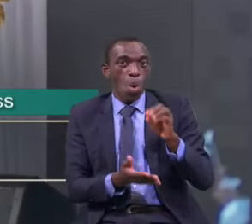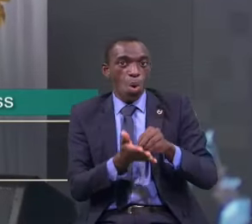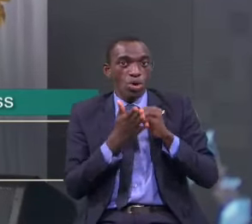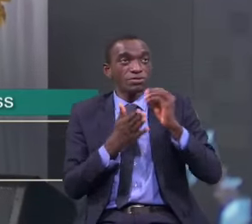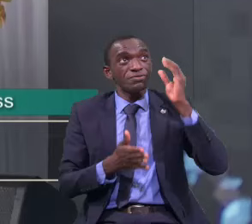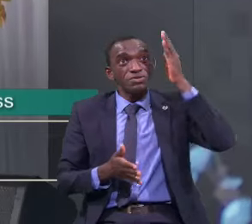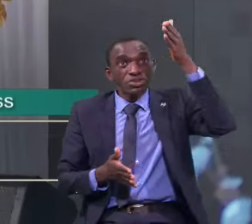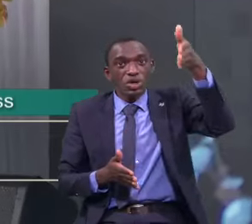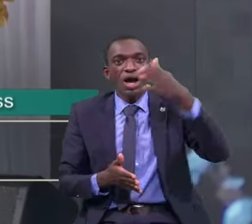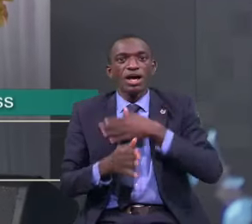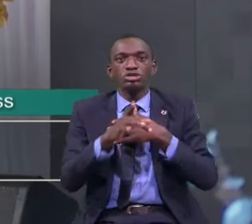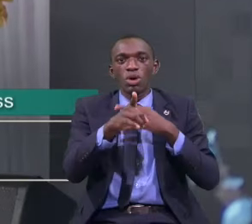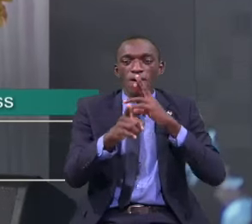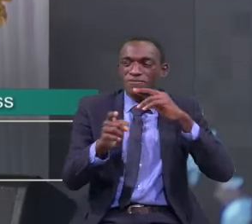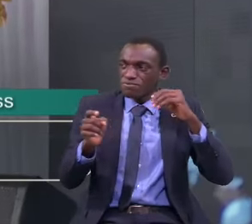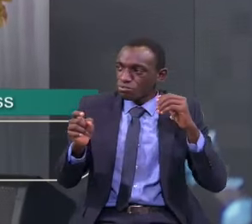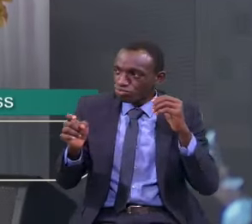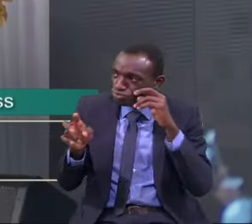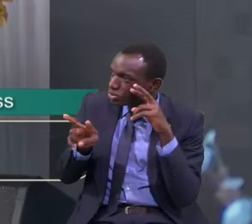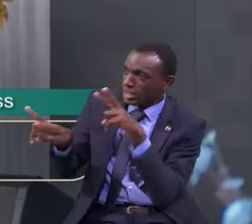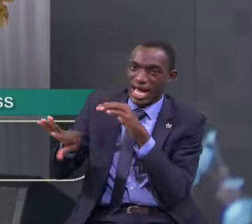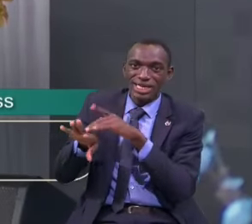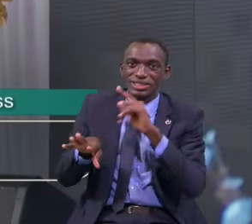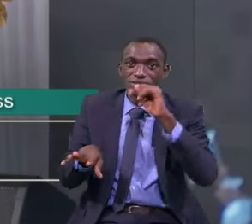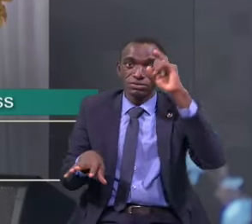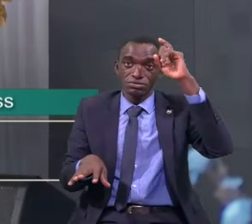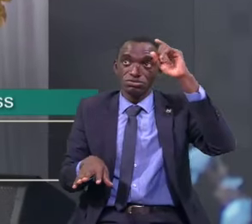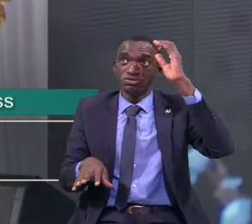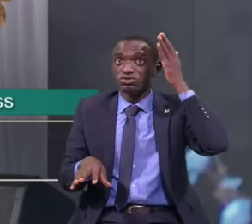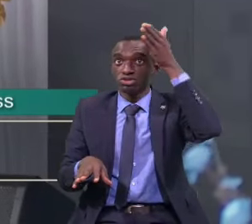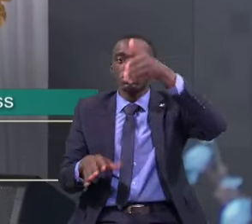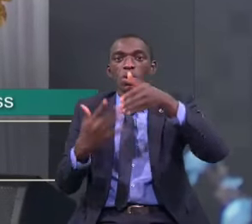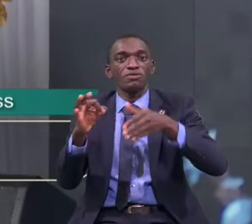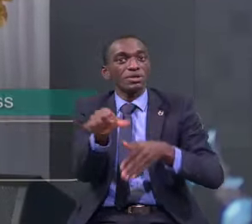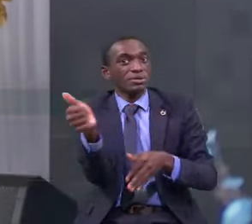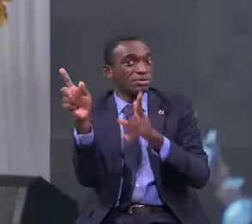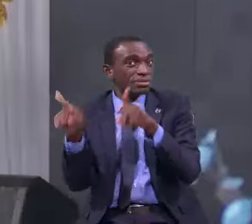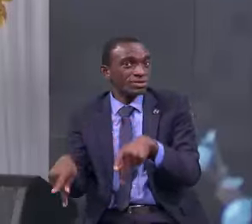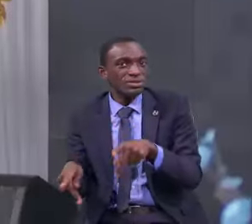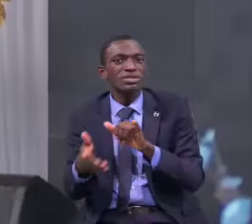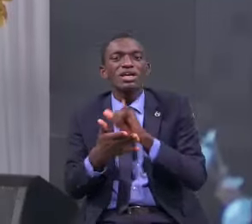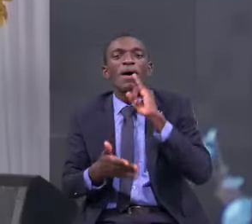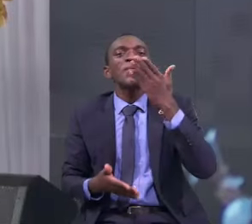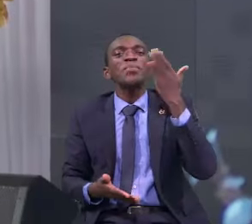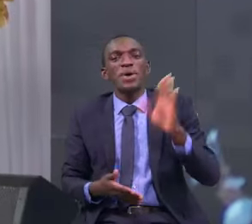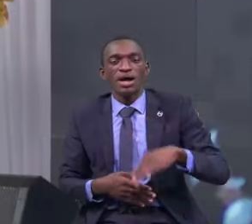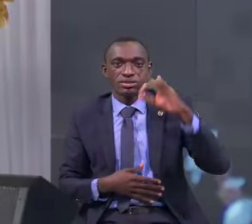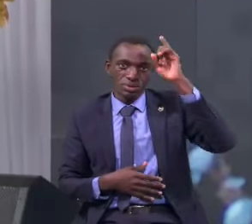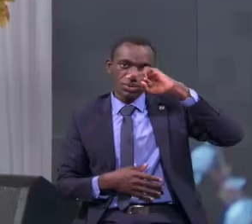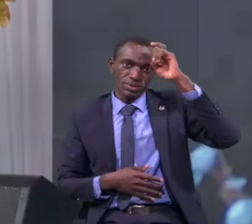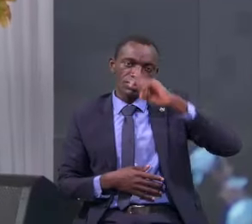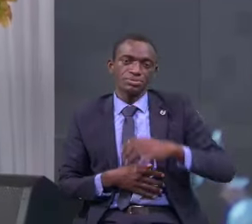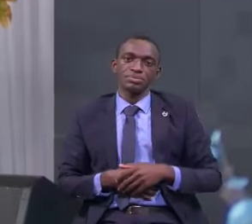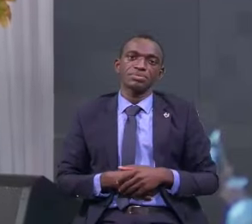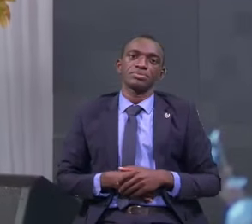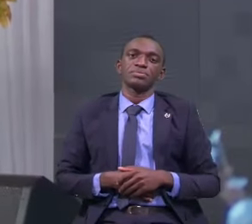other people. That's bad wisdom. Toute destinée qui te pousse à te concentrer sur la destinée des autres au lieu de te concentrer